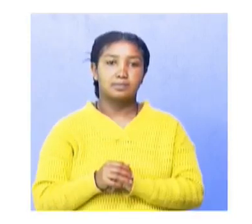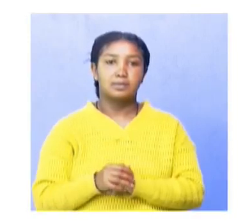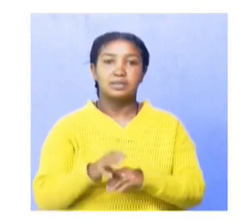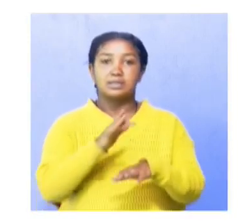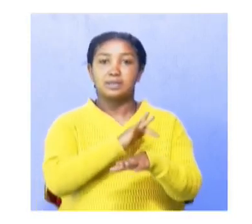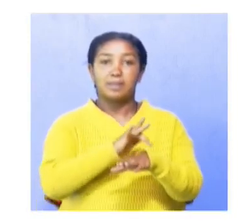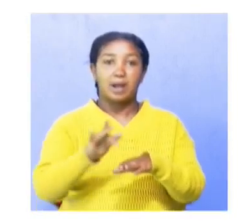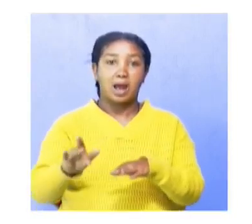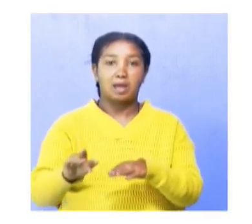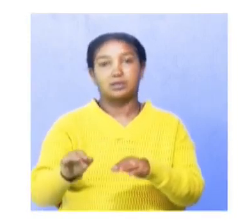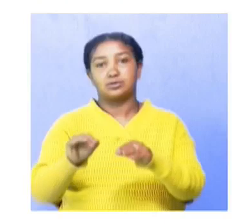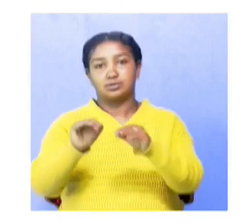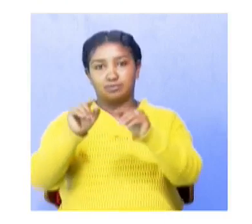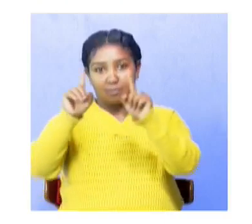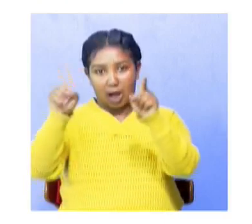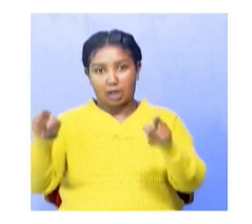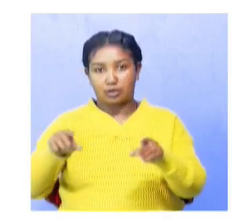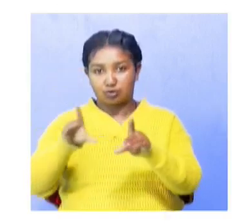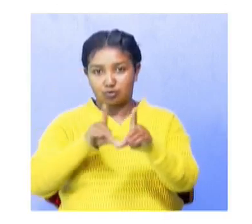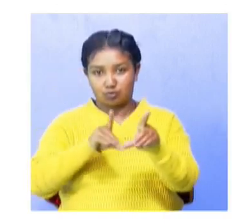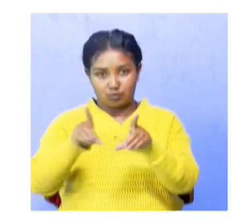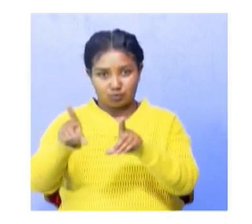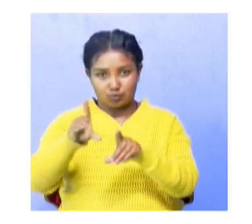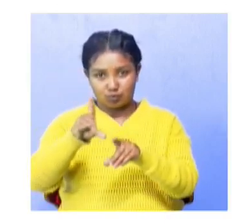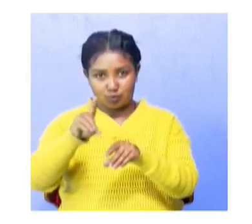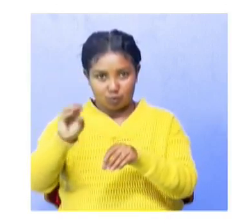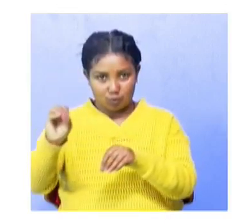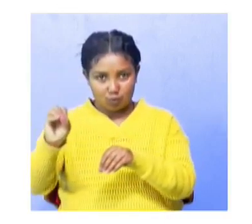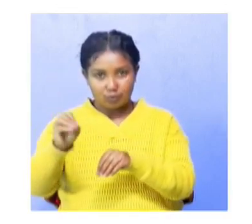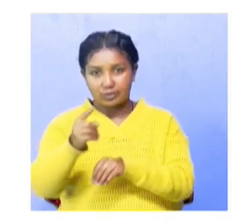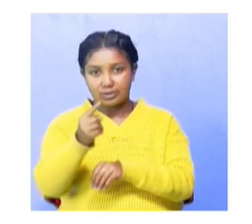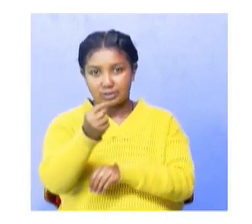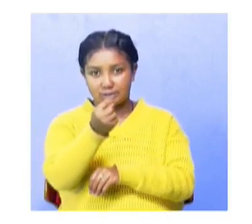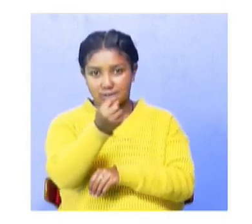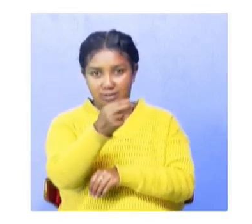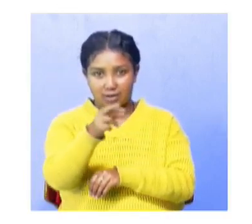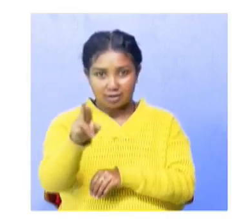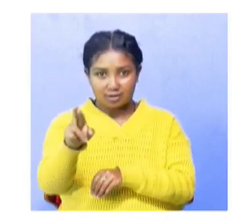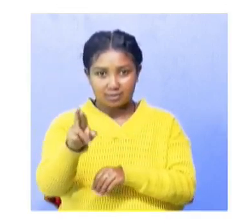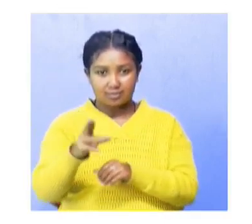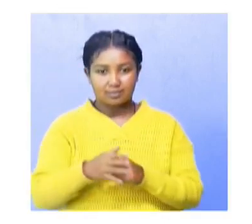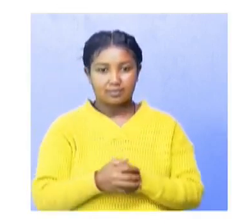in the bracket do their